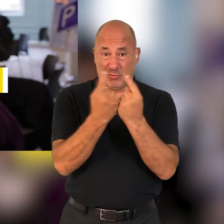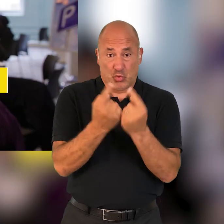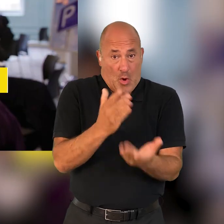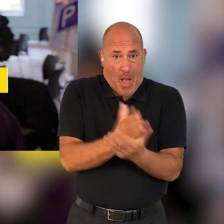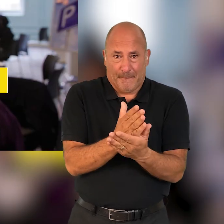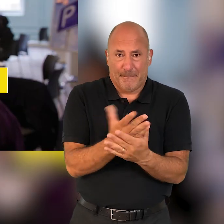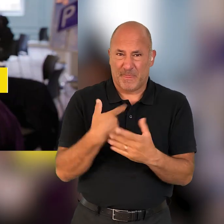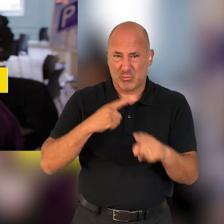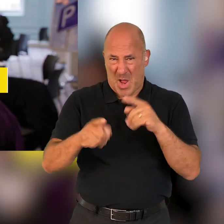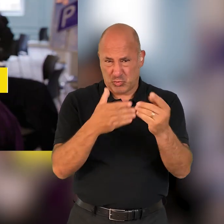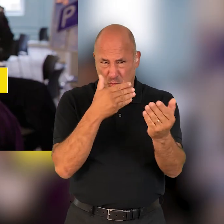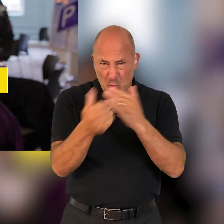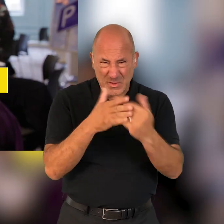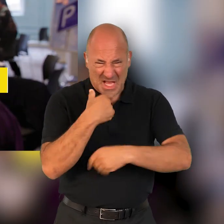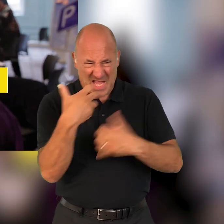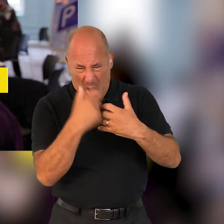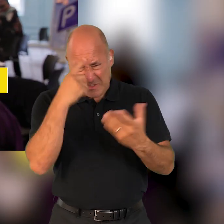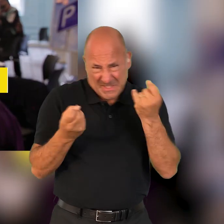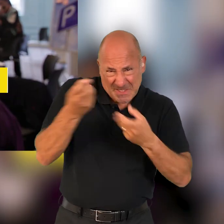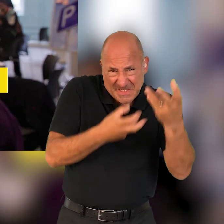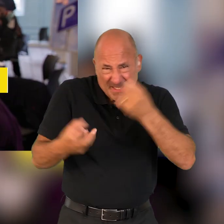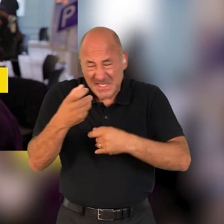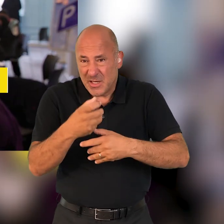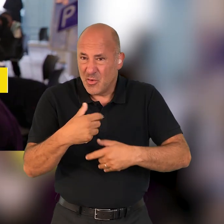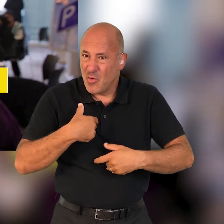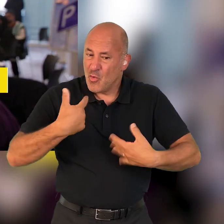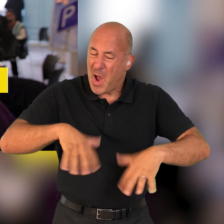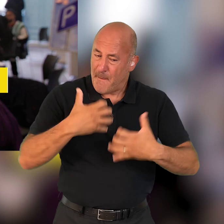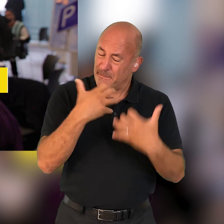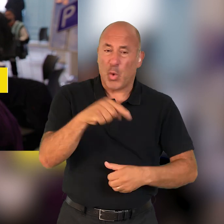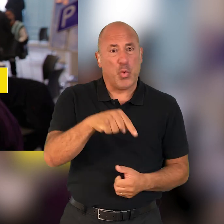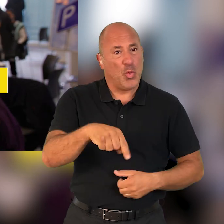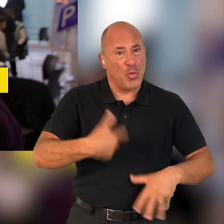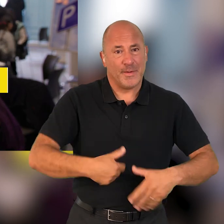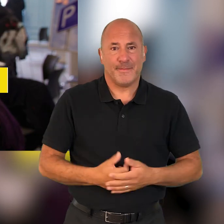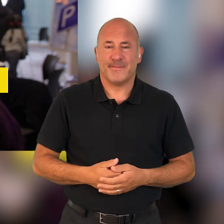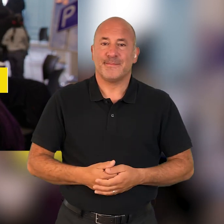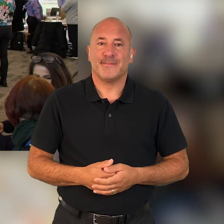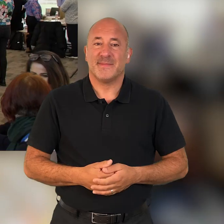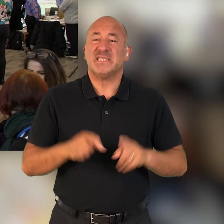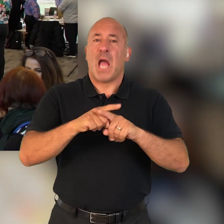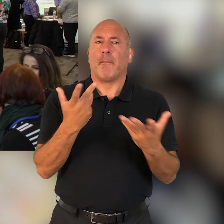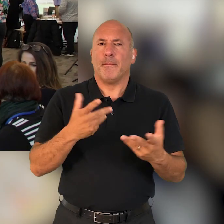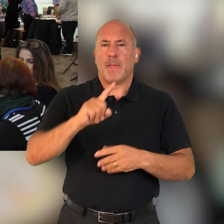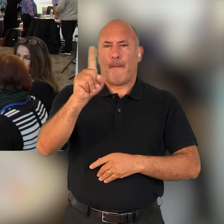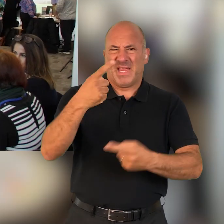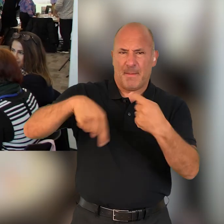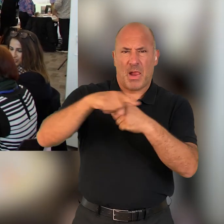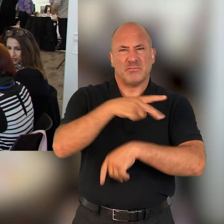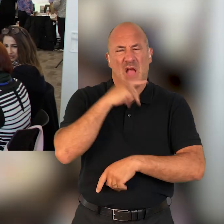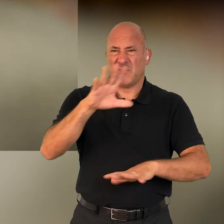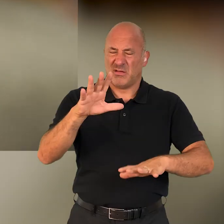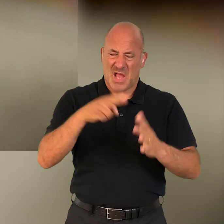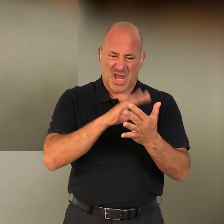issue we have with the NHS, and being able to try and figure out ways to fix that, it means the world to me. But we also heard how